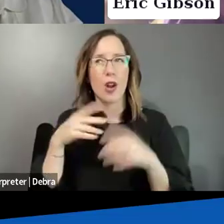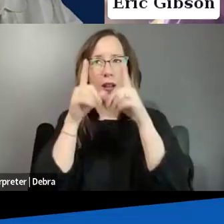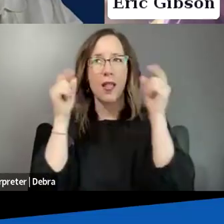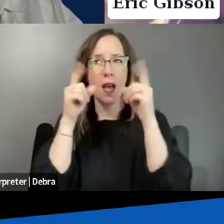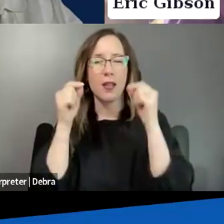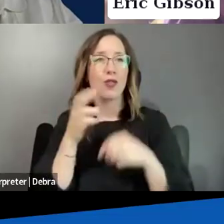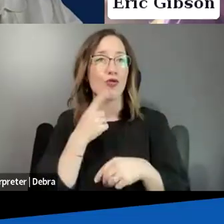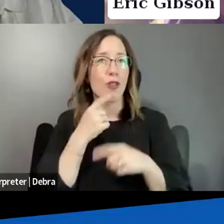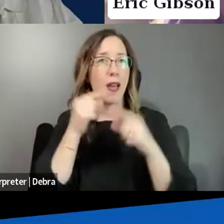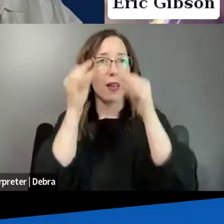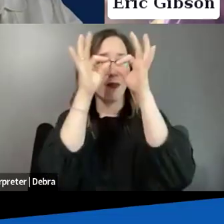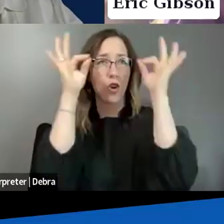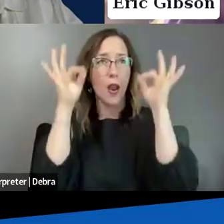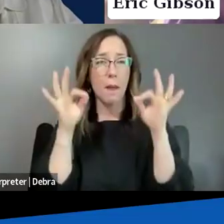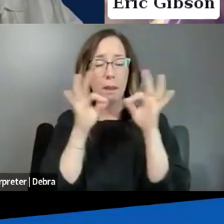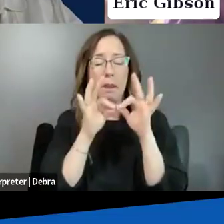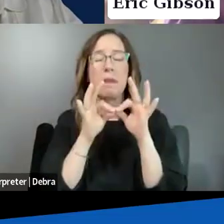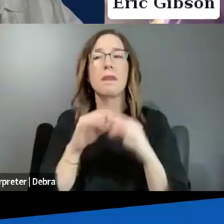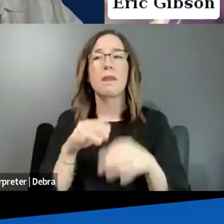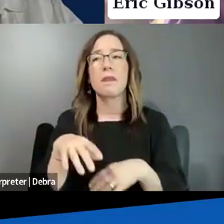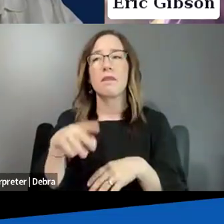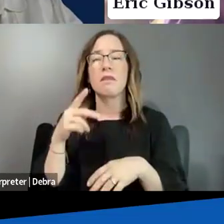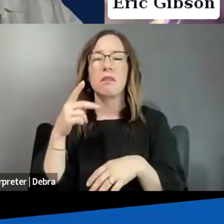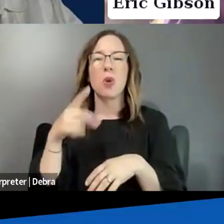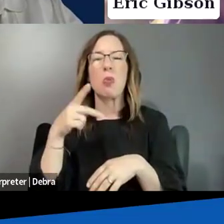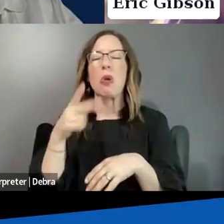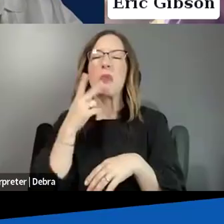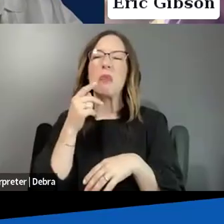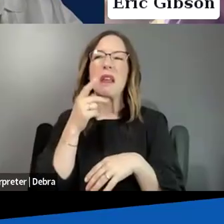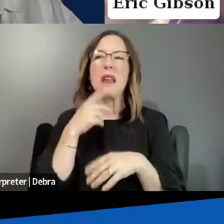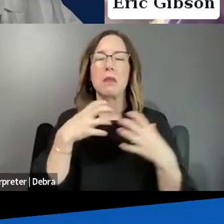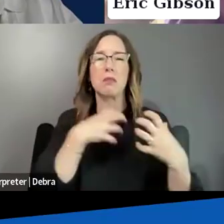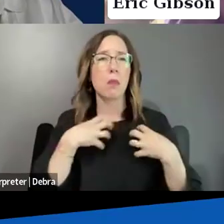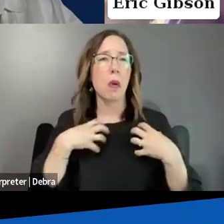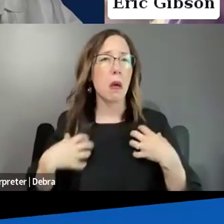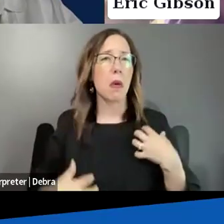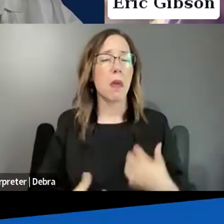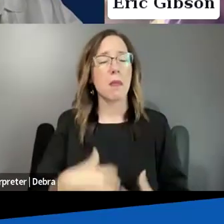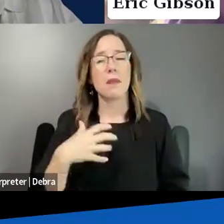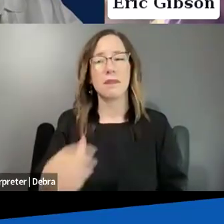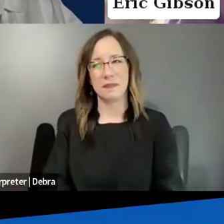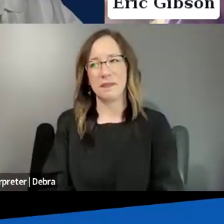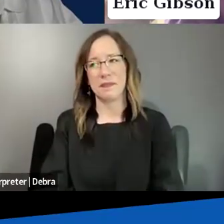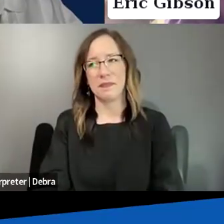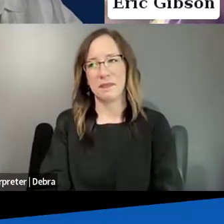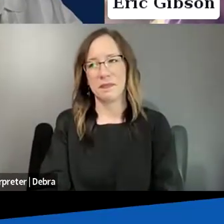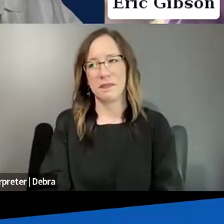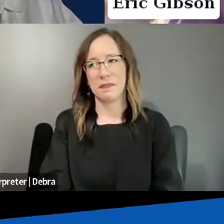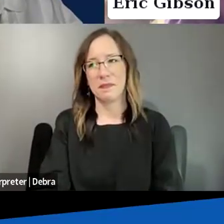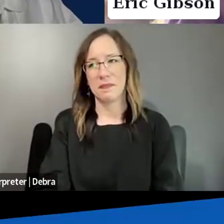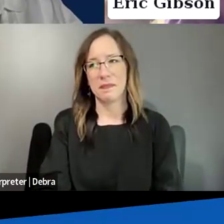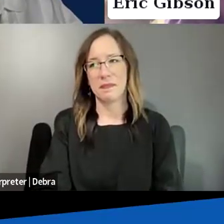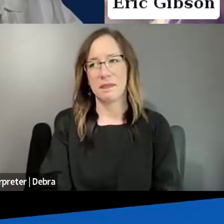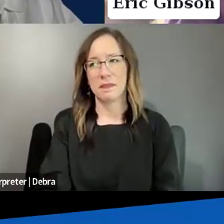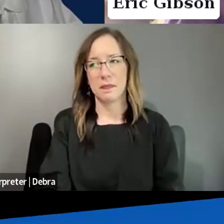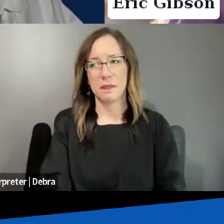red frames. I'm wearing a magenta tie-dye t-shirt with different shades of magenta. And yeah, I think that's